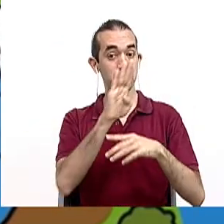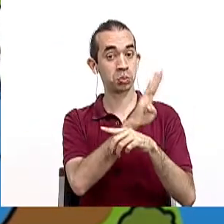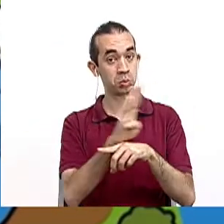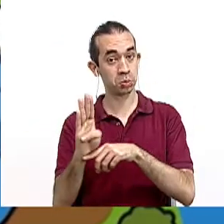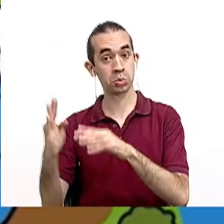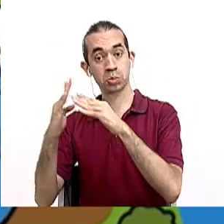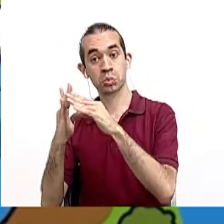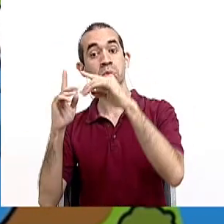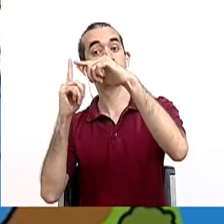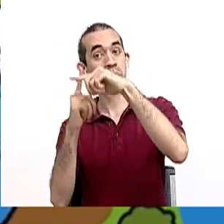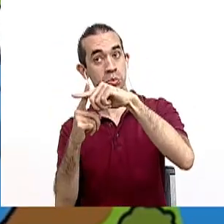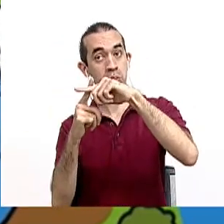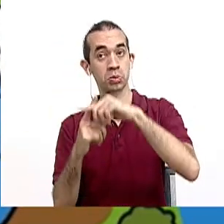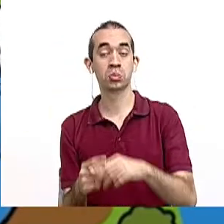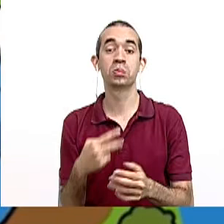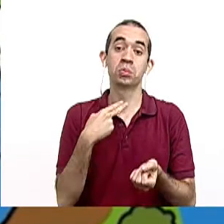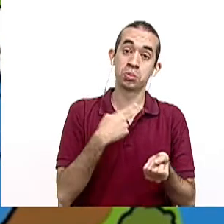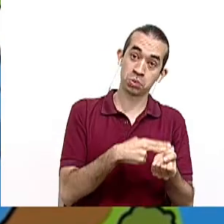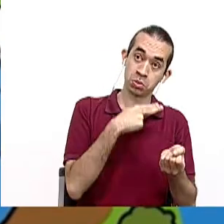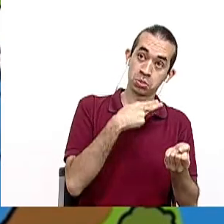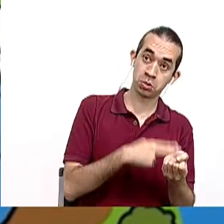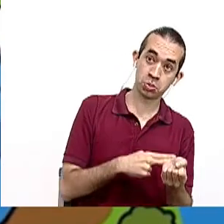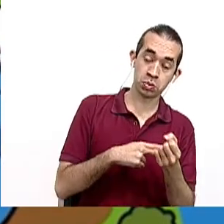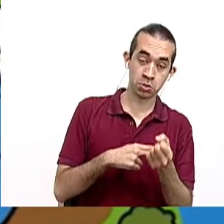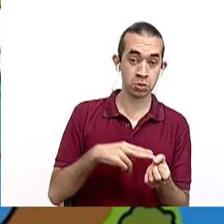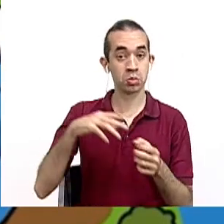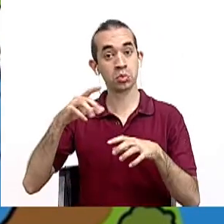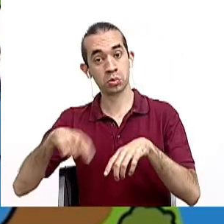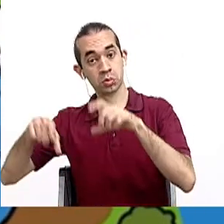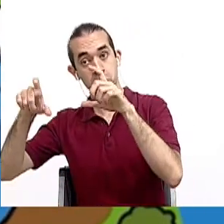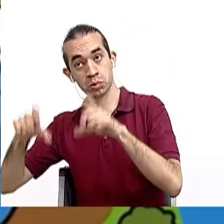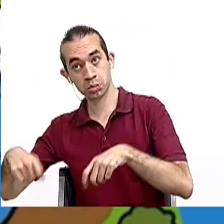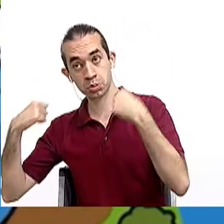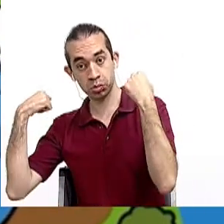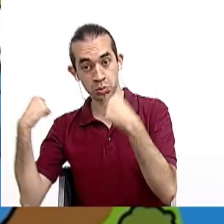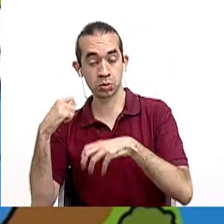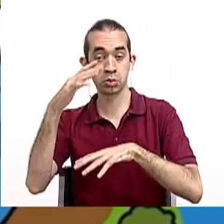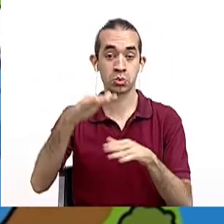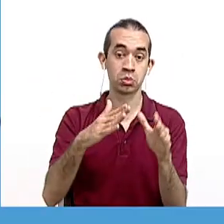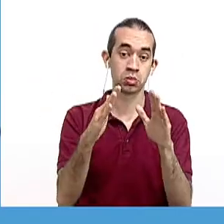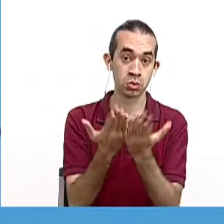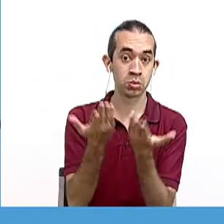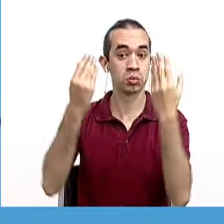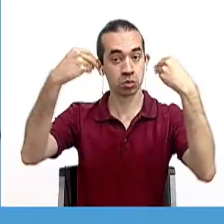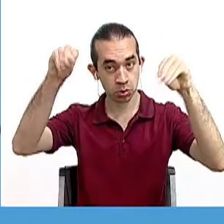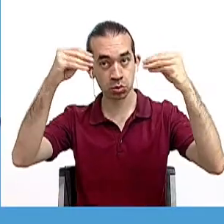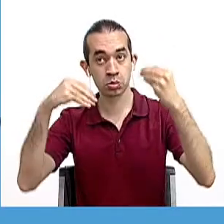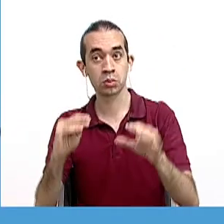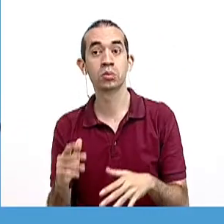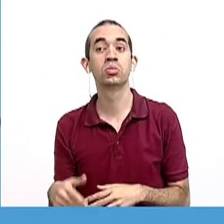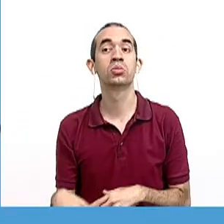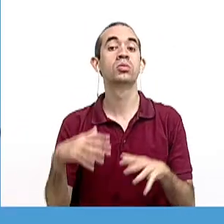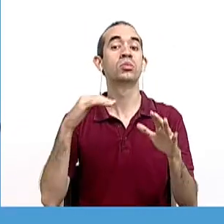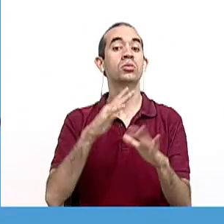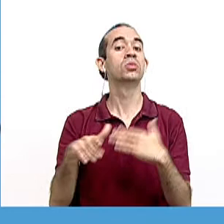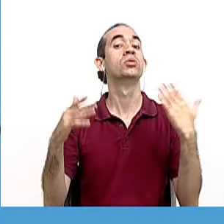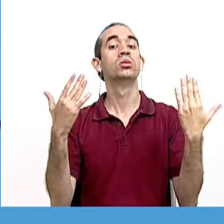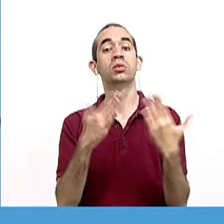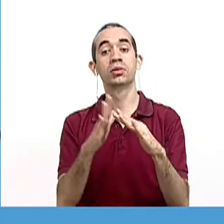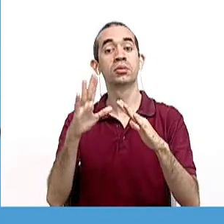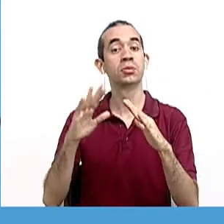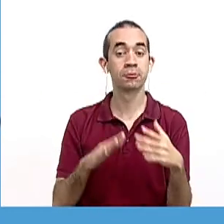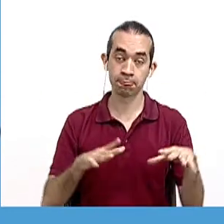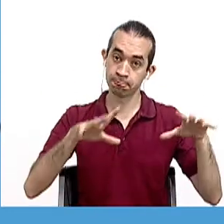church. There's a hospital, a gym, and a library. These are all the places in